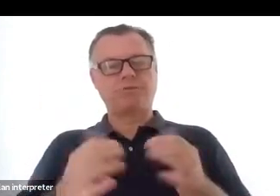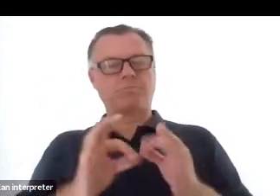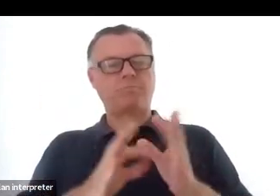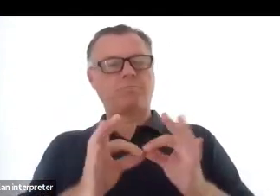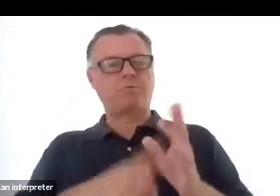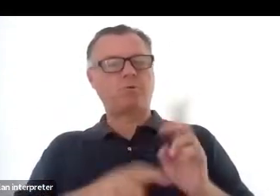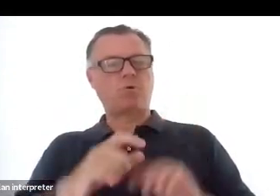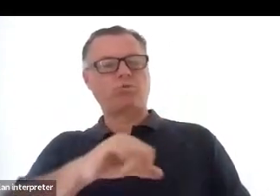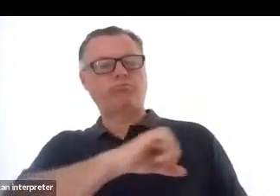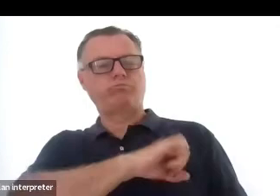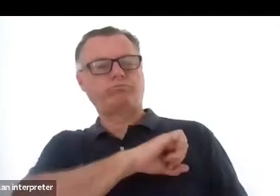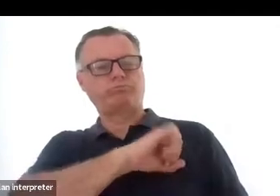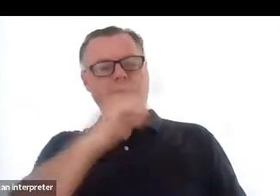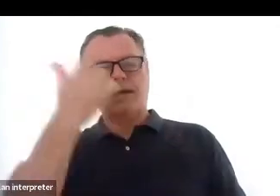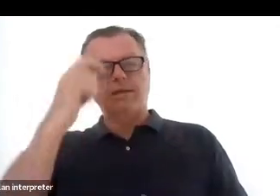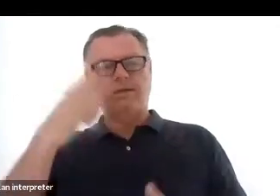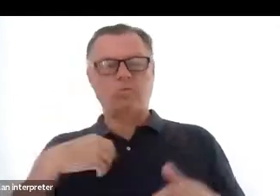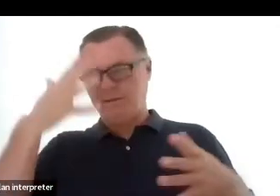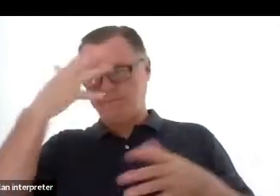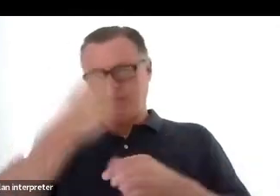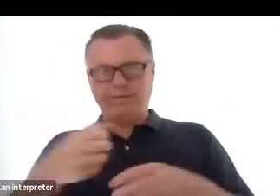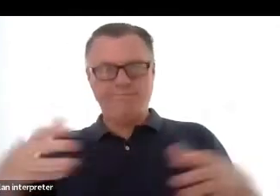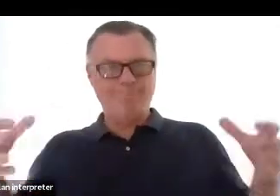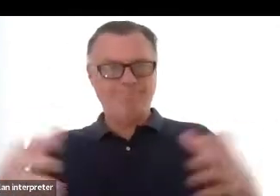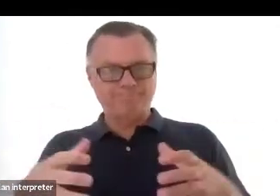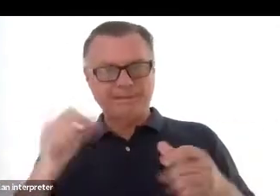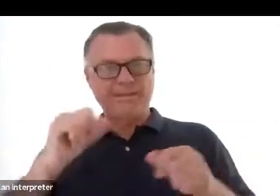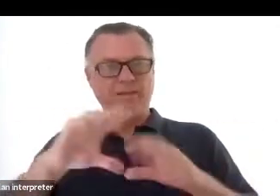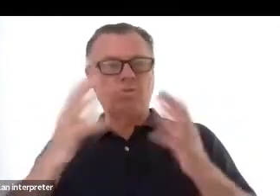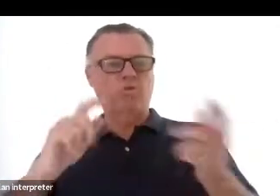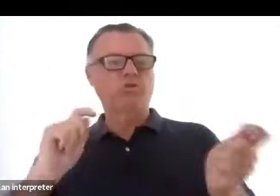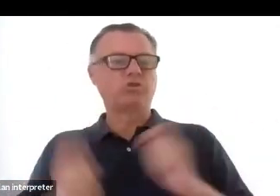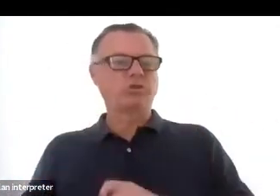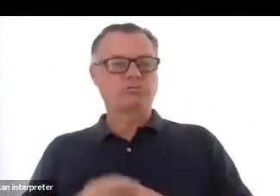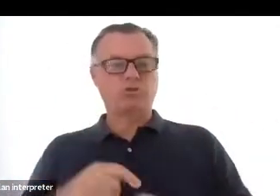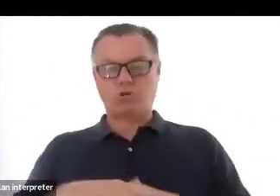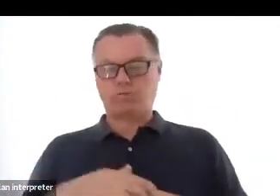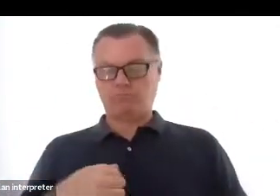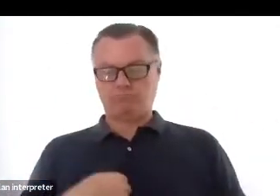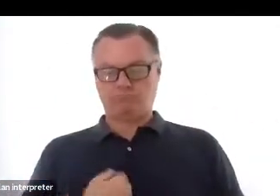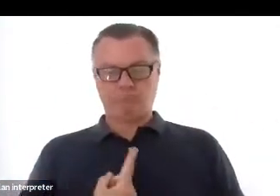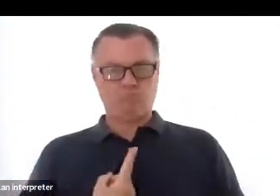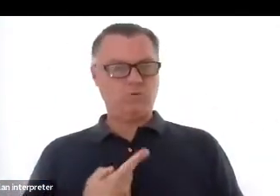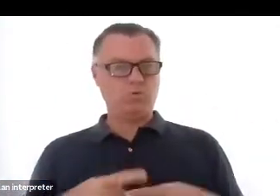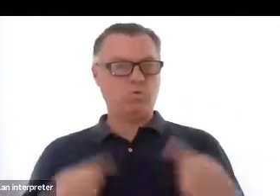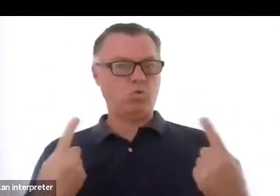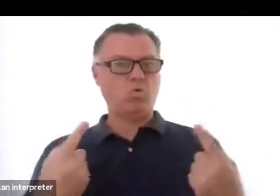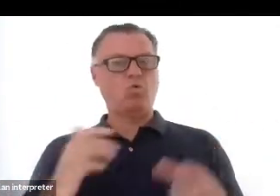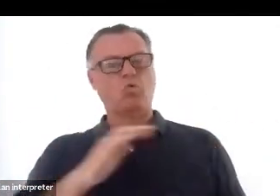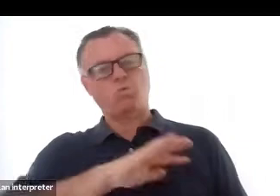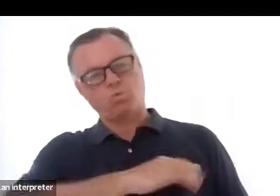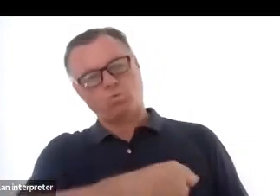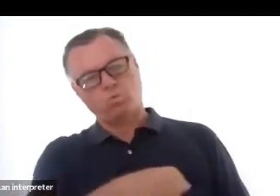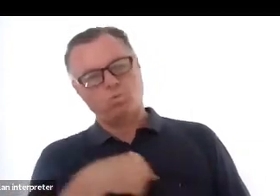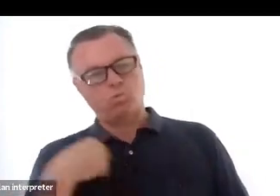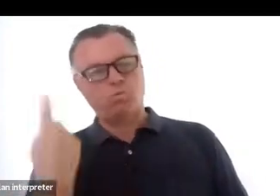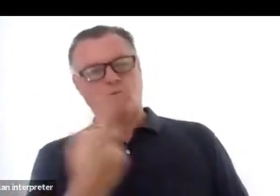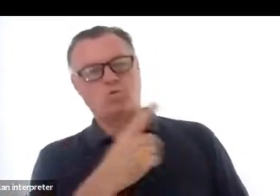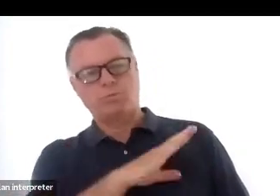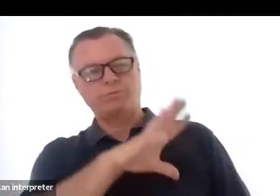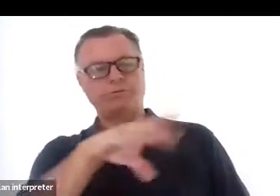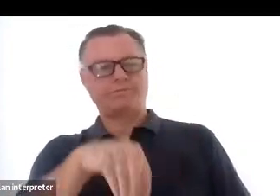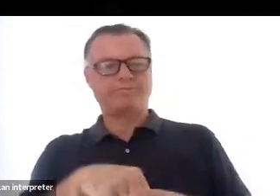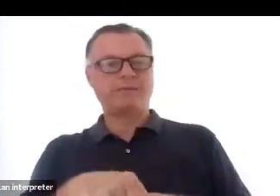collective belief. Because this story, it's not just about us, it's about all of us. Together, we